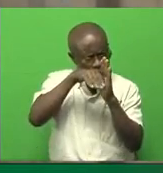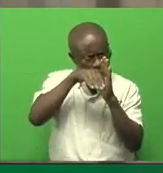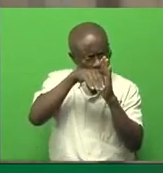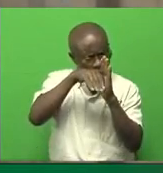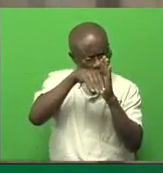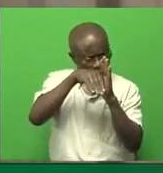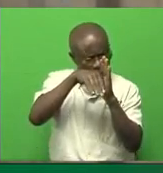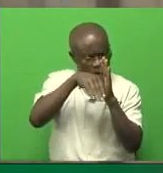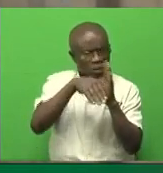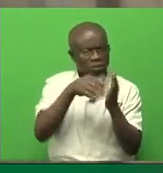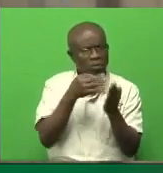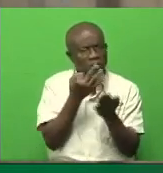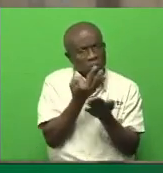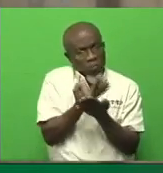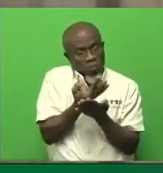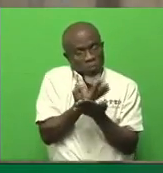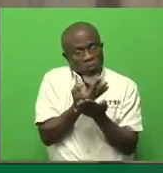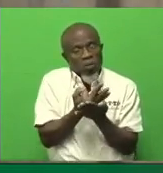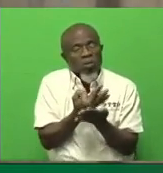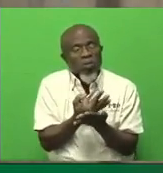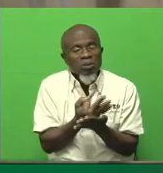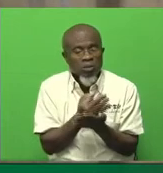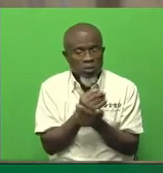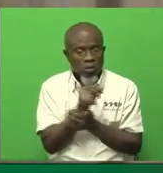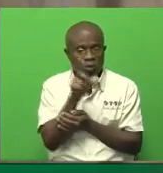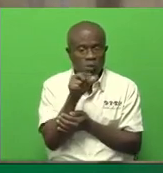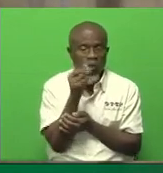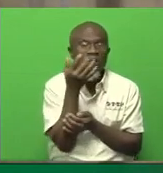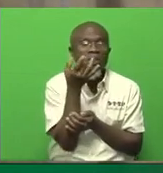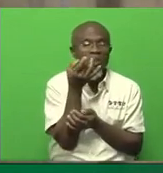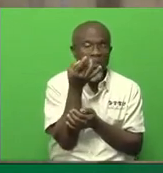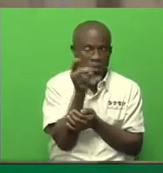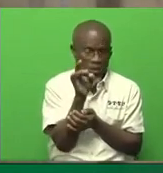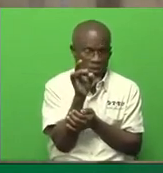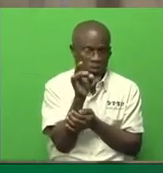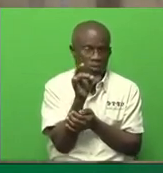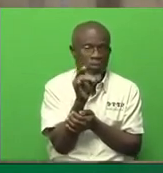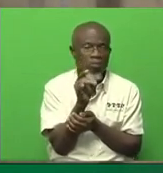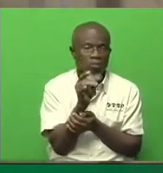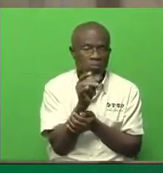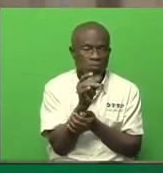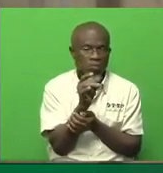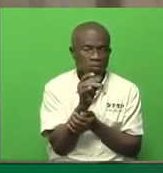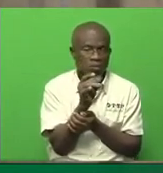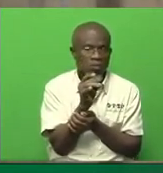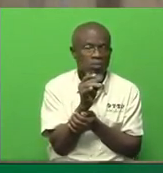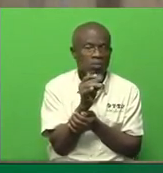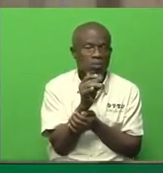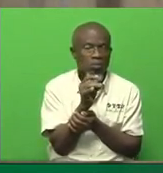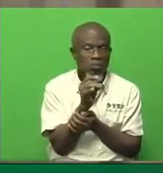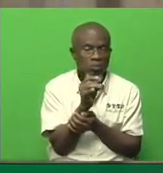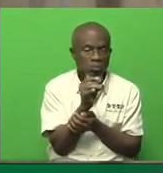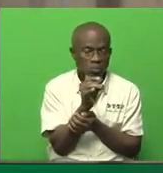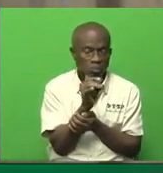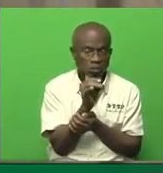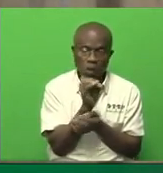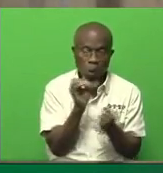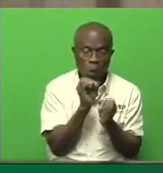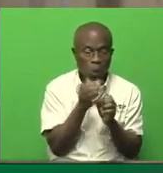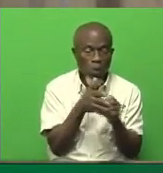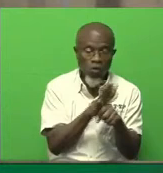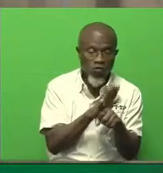fiscal 2018. so this conversation is happening in 2017. no covet